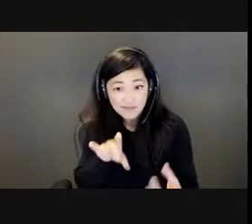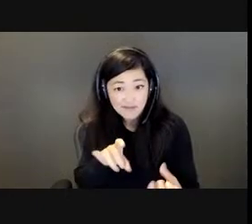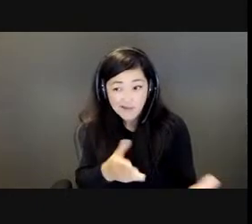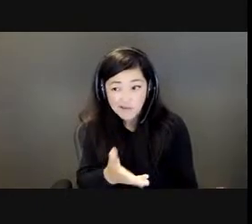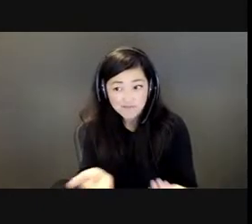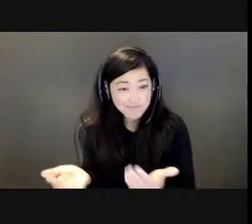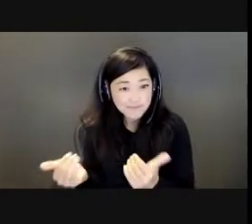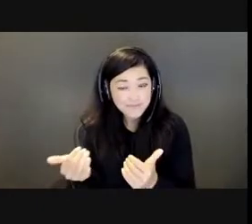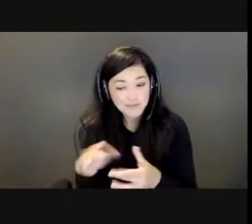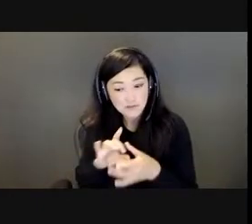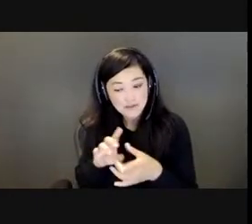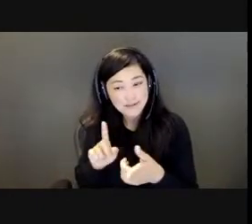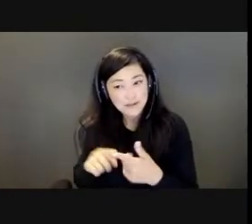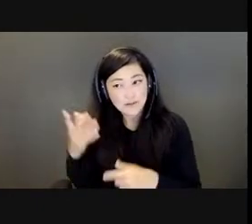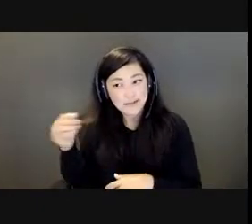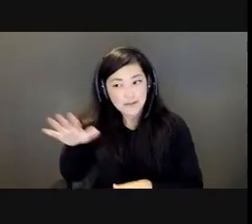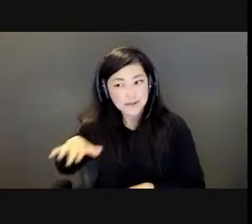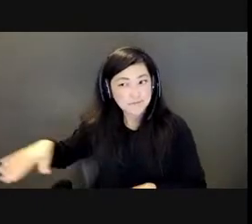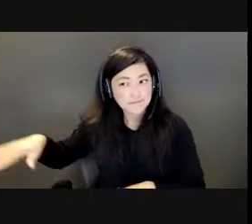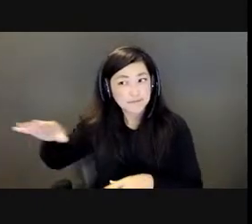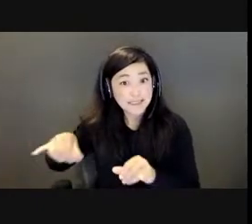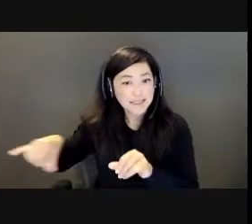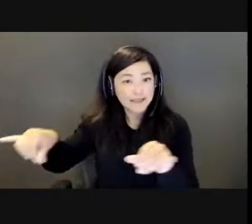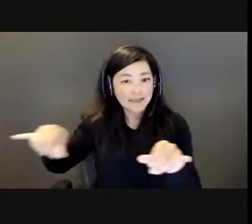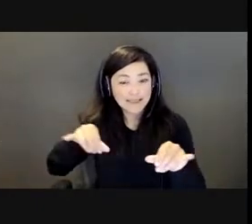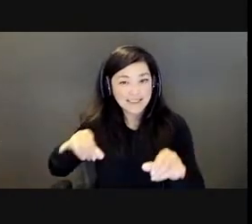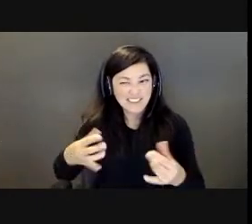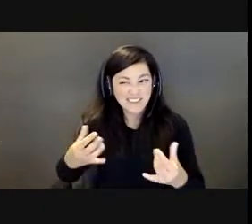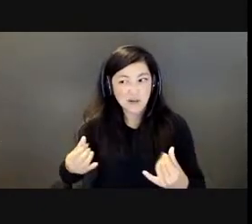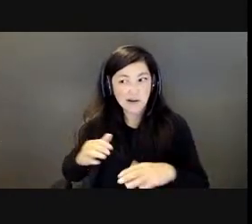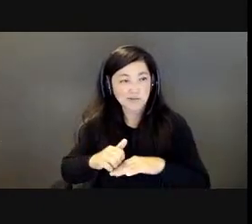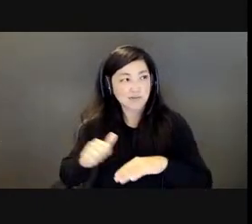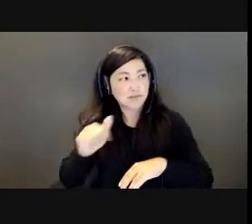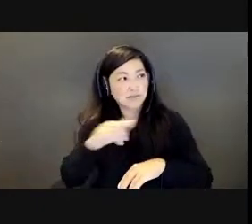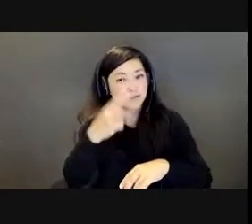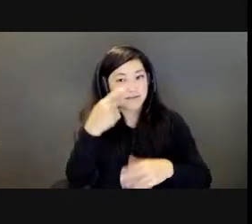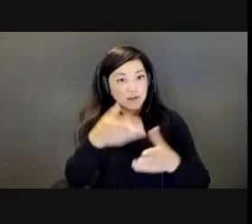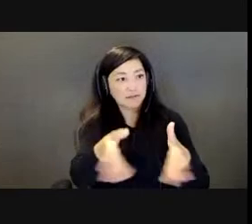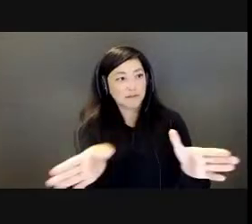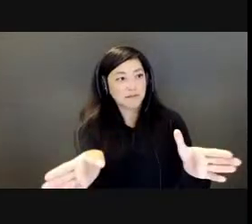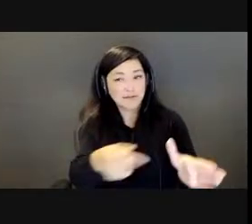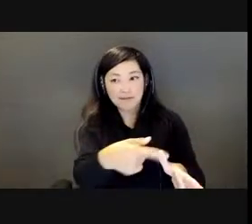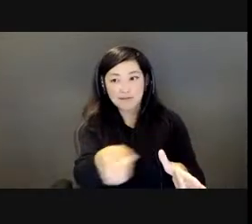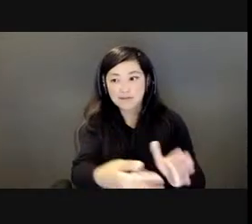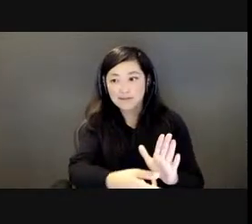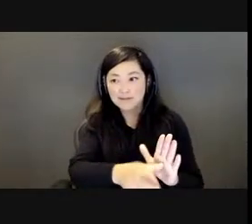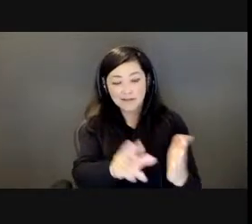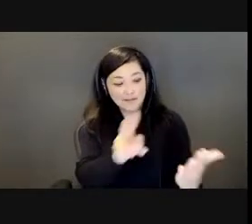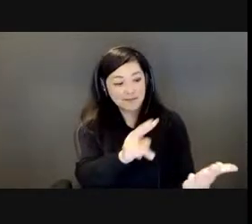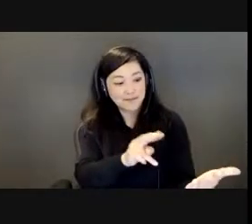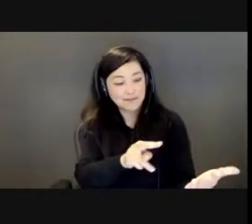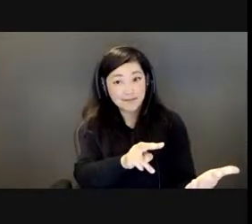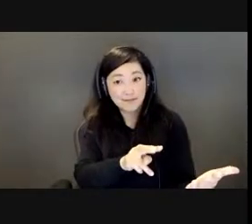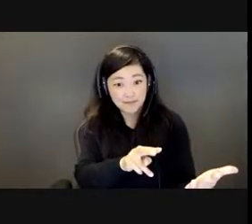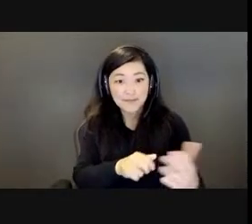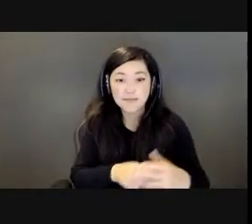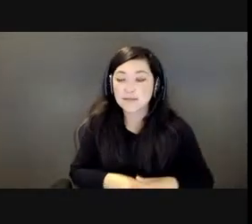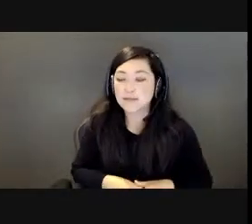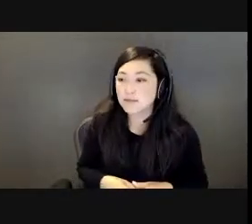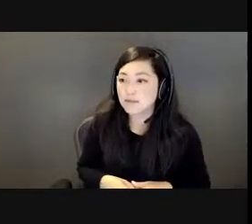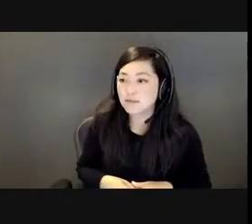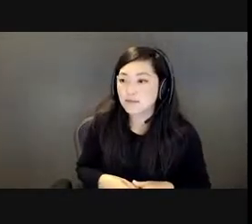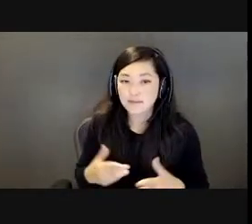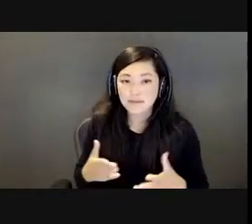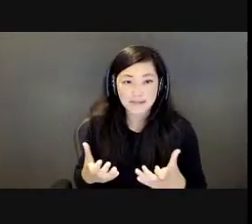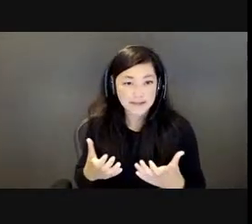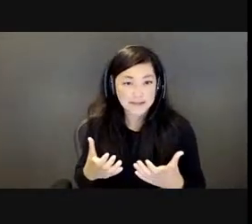outdoor spaces standard that's currently out for public review. I did want to make sure I